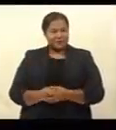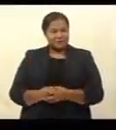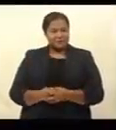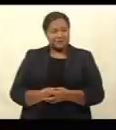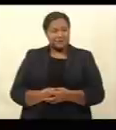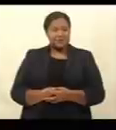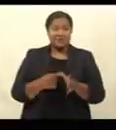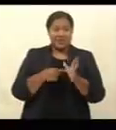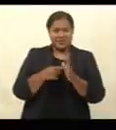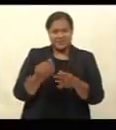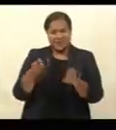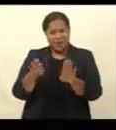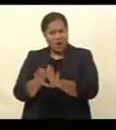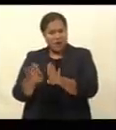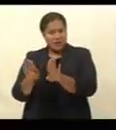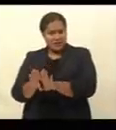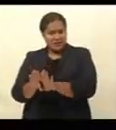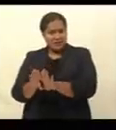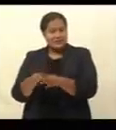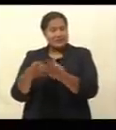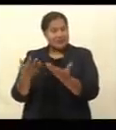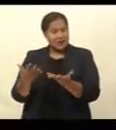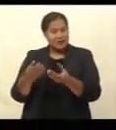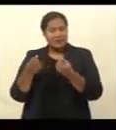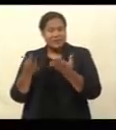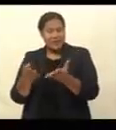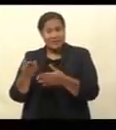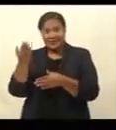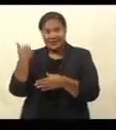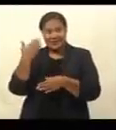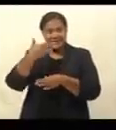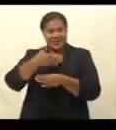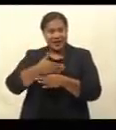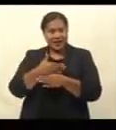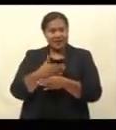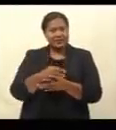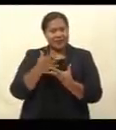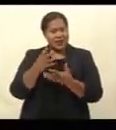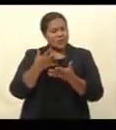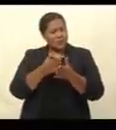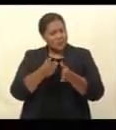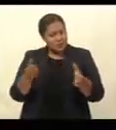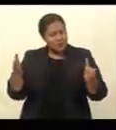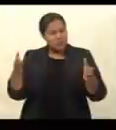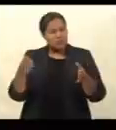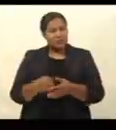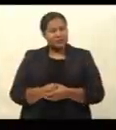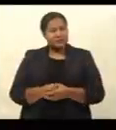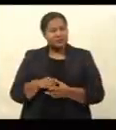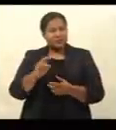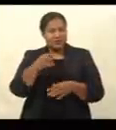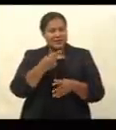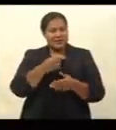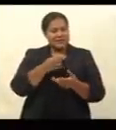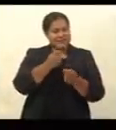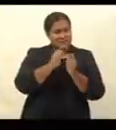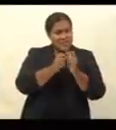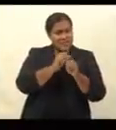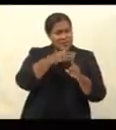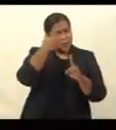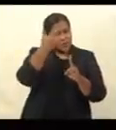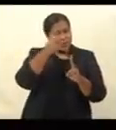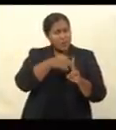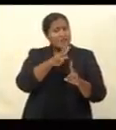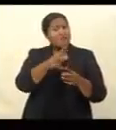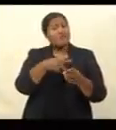Ateda, the lockdown got off to a wet start last night, which to some extent hindered the swabbing and the testing process